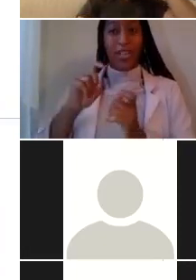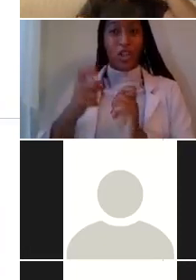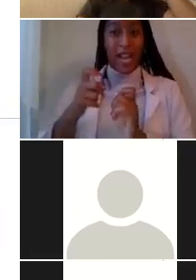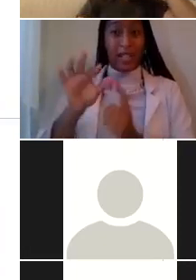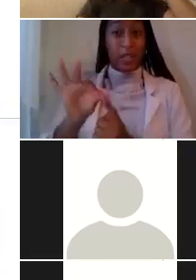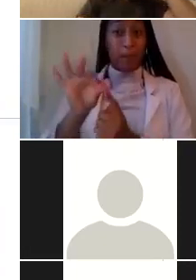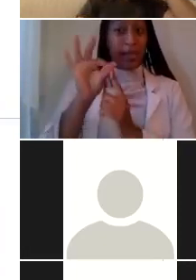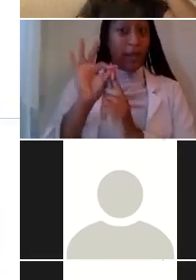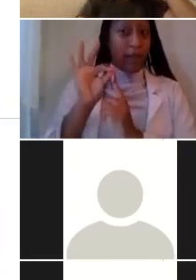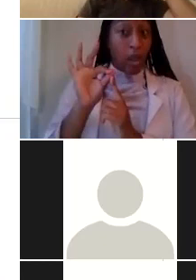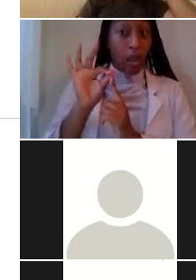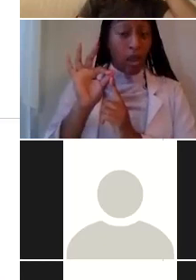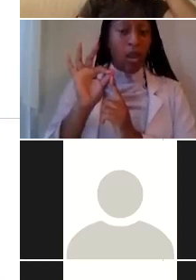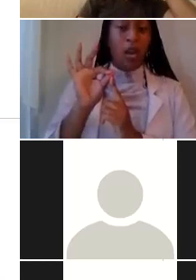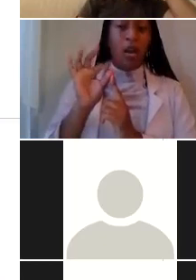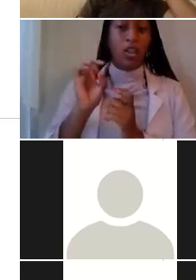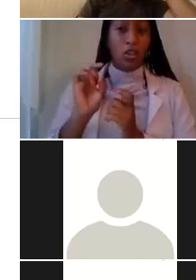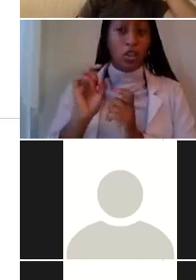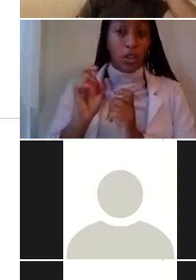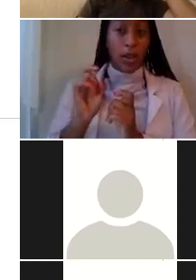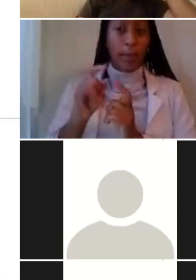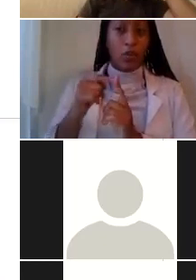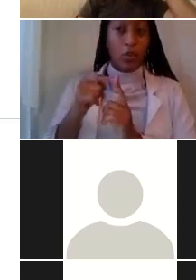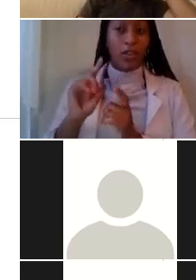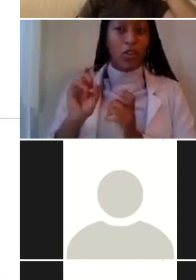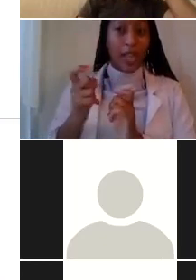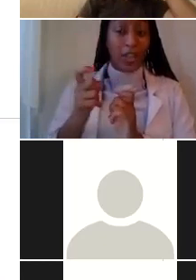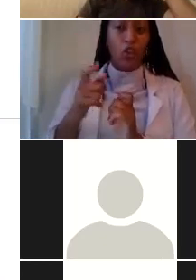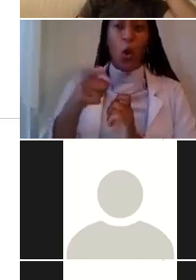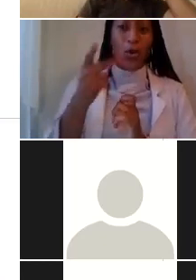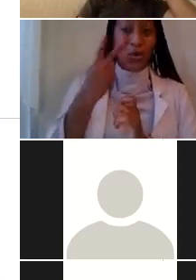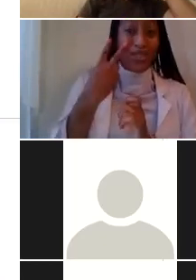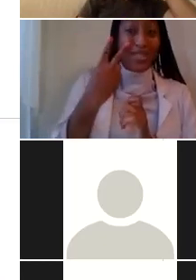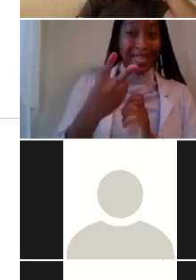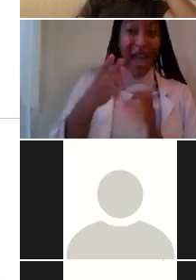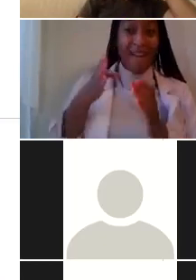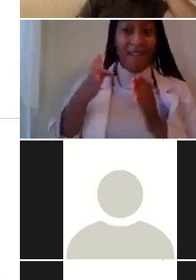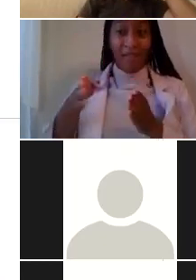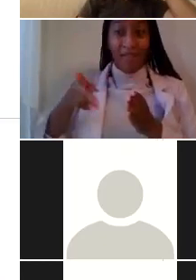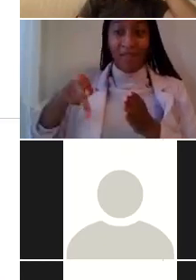due to a phase change, latent heat, right?